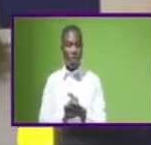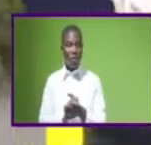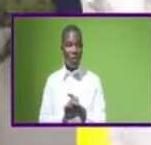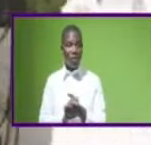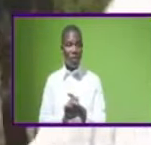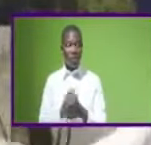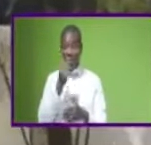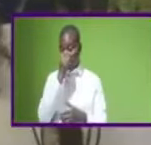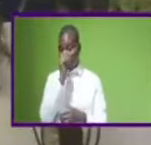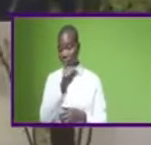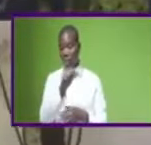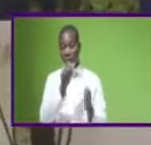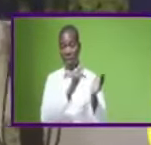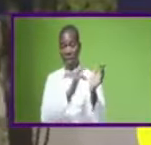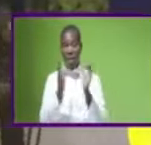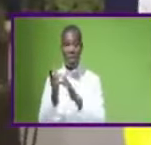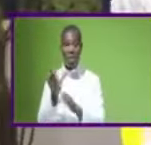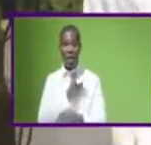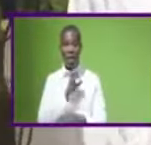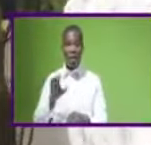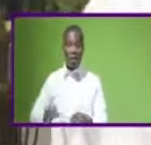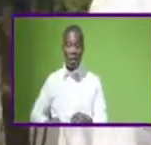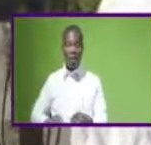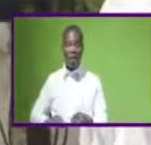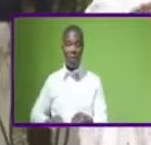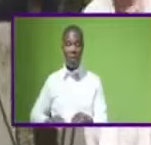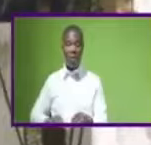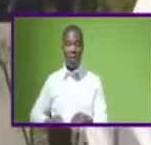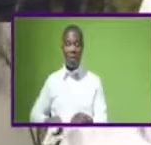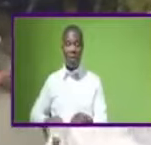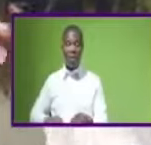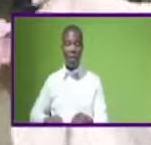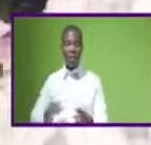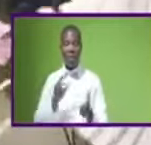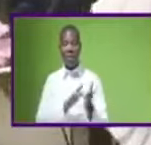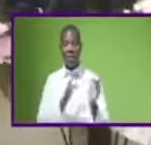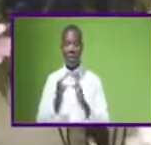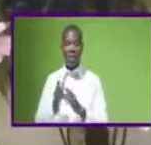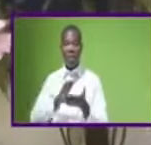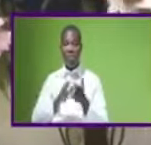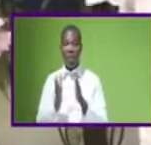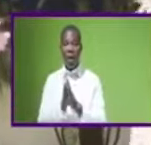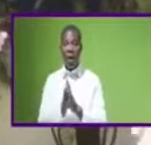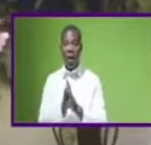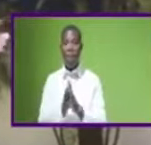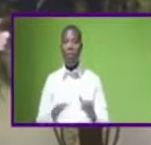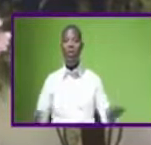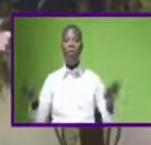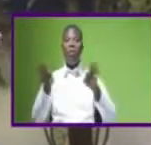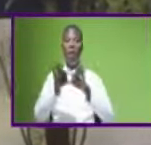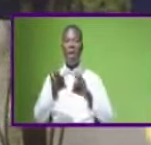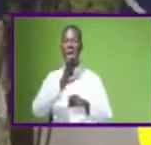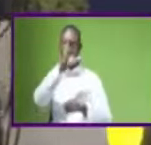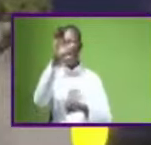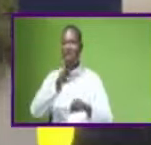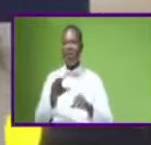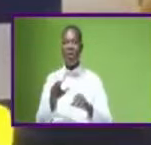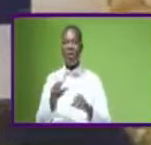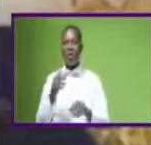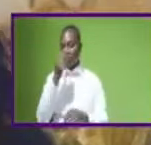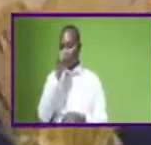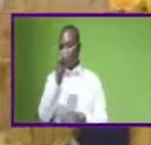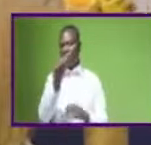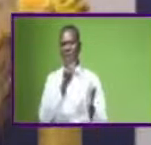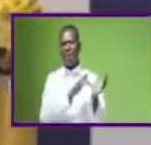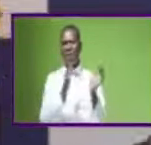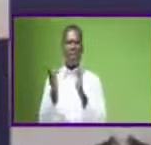fast akwan ni so ama Jesus and na wa be ye kakra sa enko wa nyo yes awo